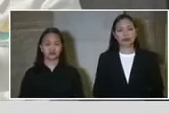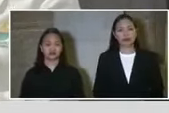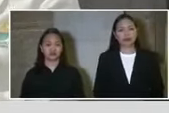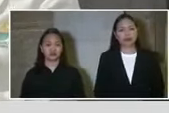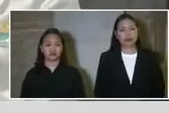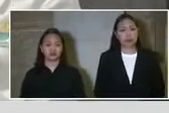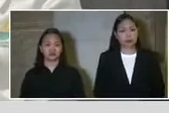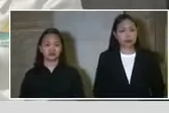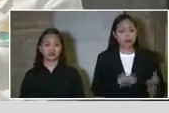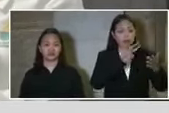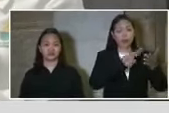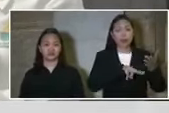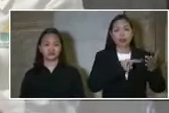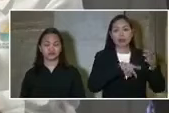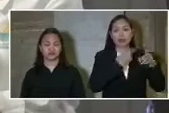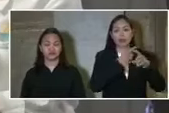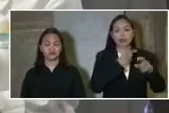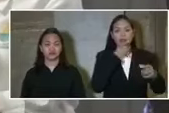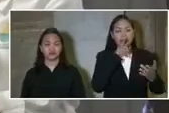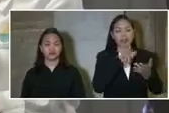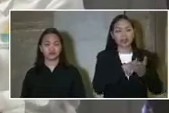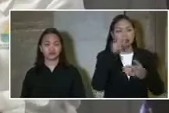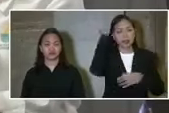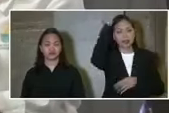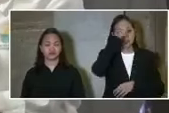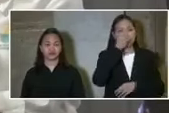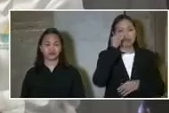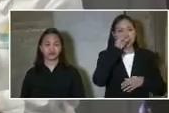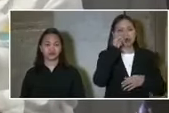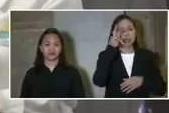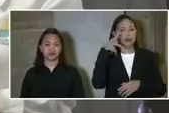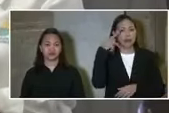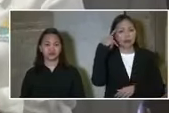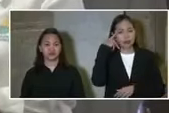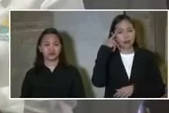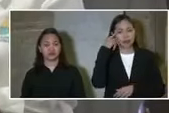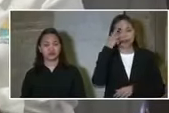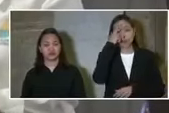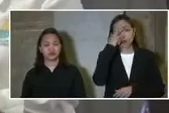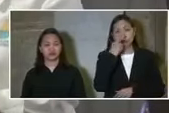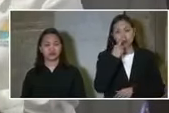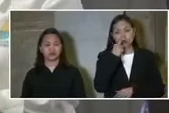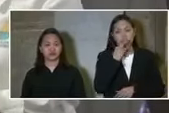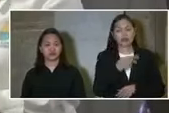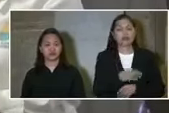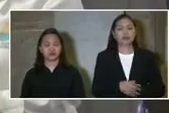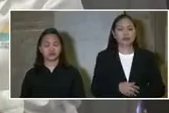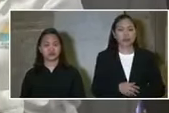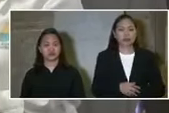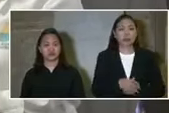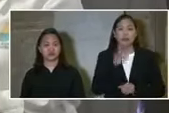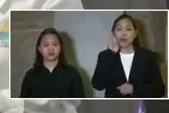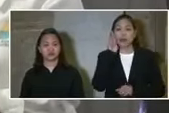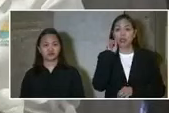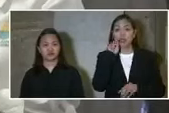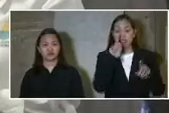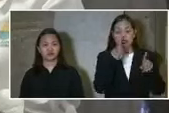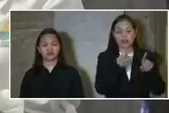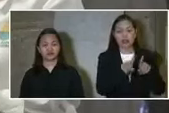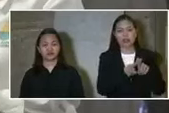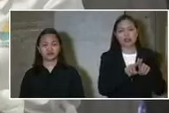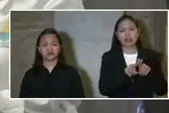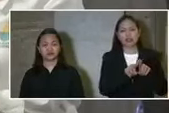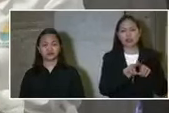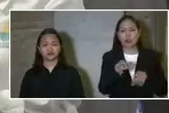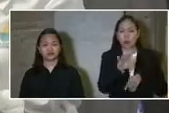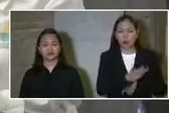A reading from the letter of St. Paul to the Romans. Brothers and sisters,